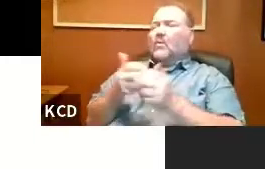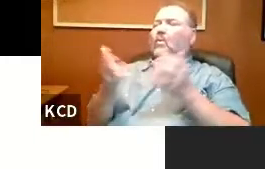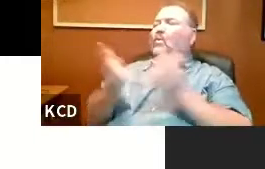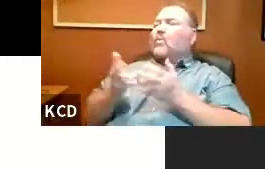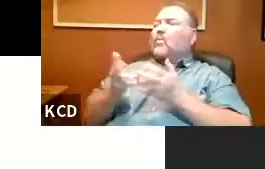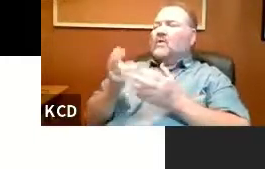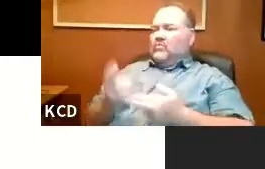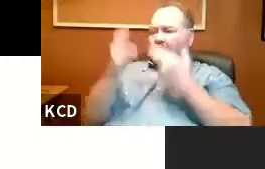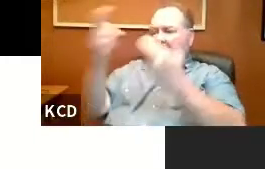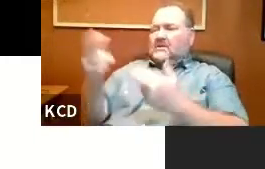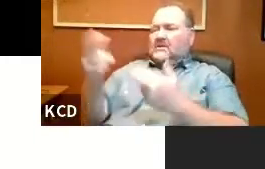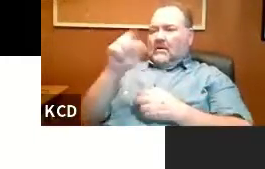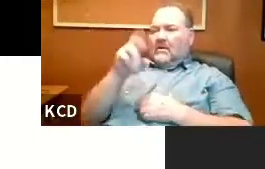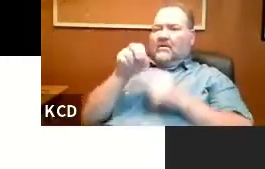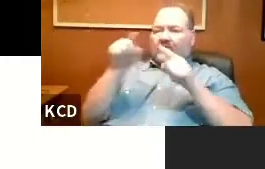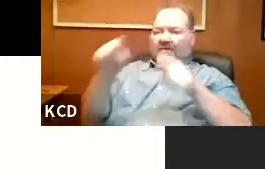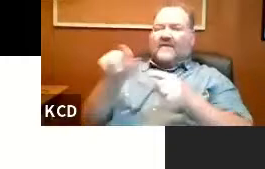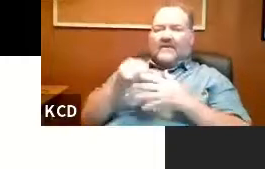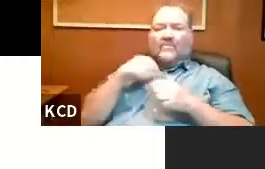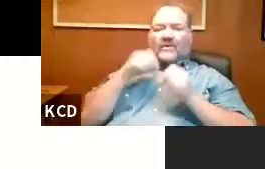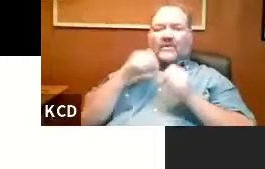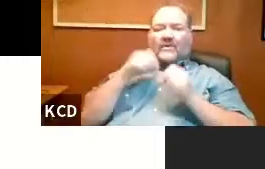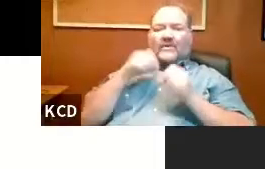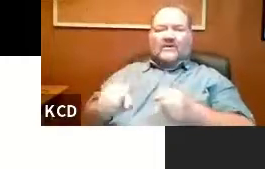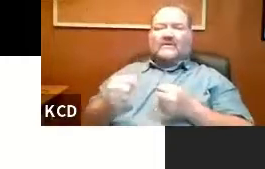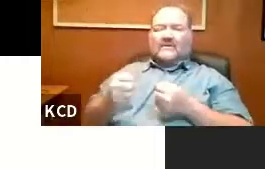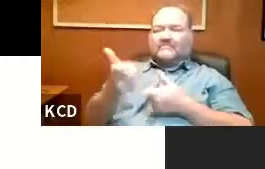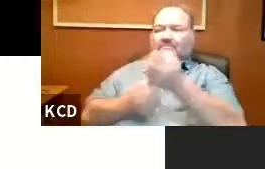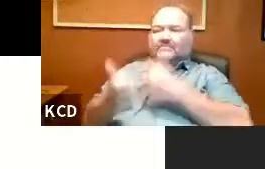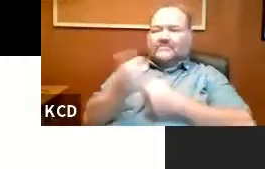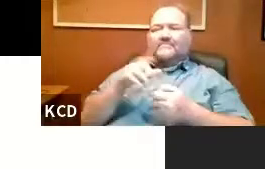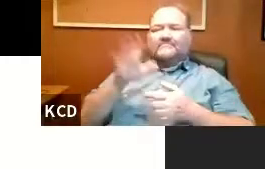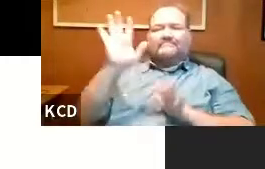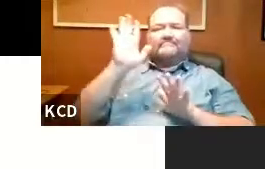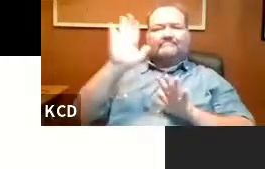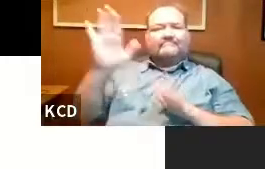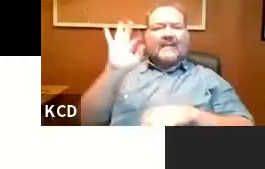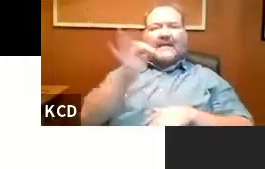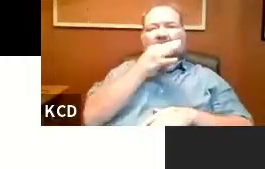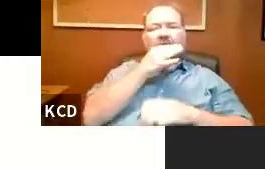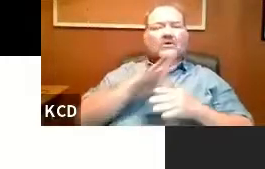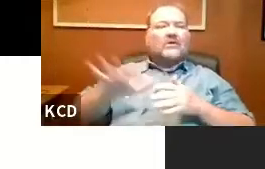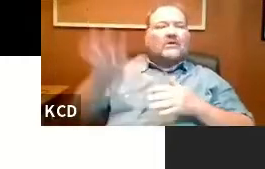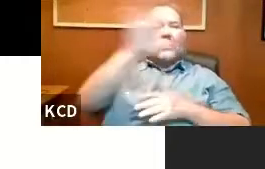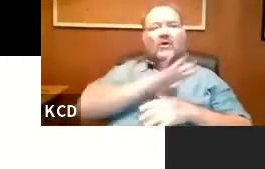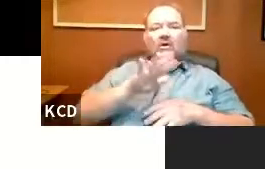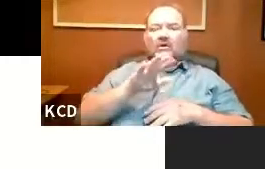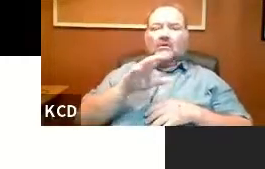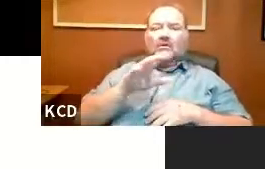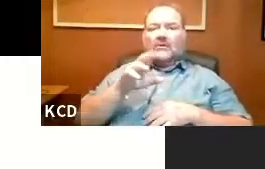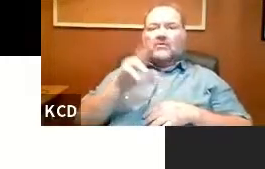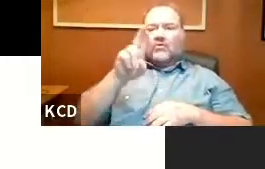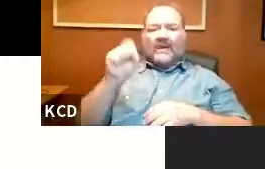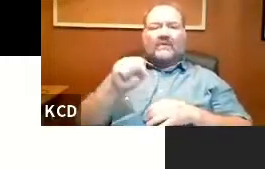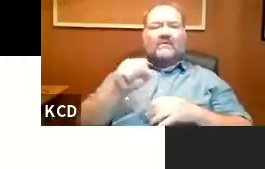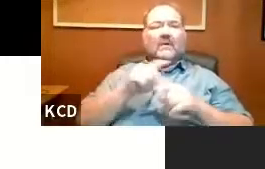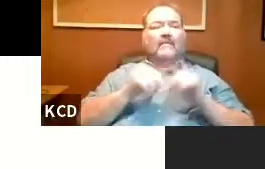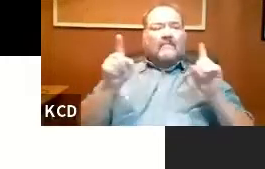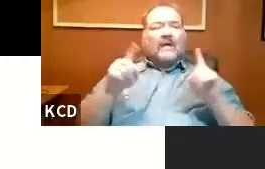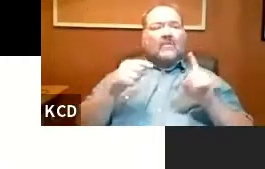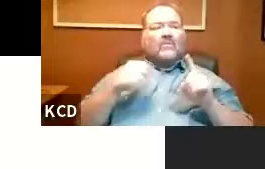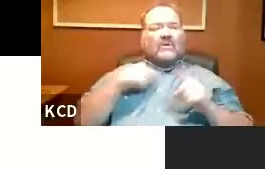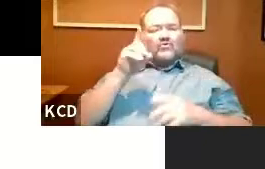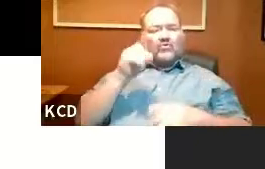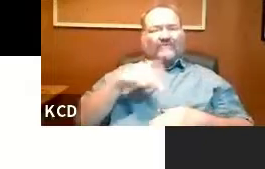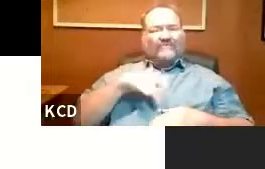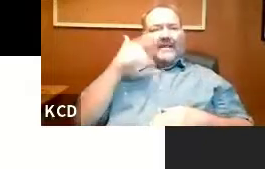what the recommendations are that are out there that we could gather from experts across the country and world, obviously, but do feel